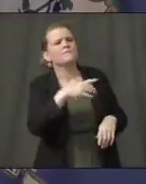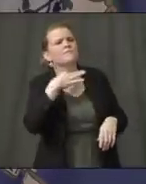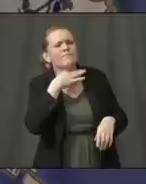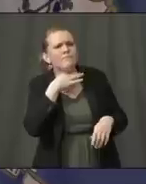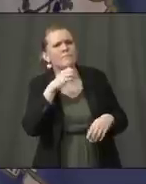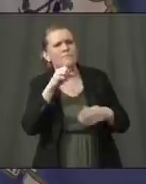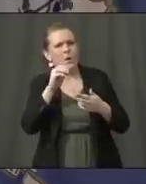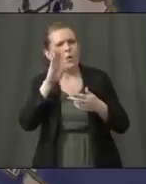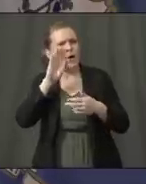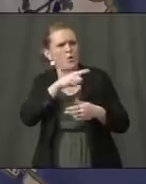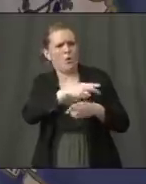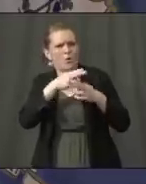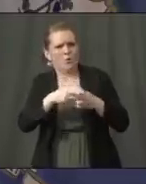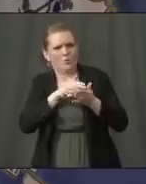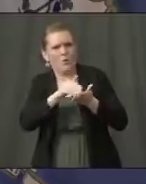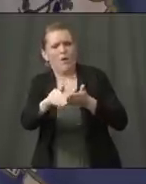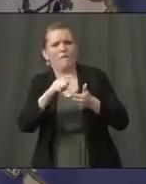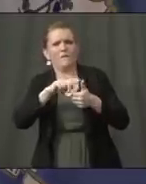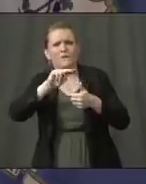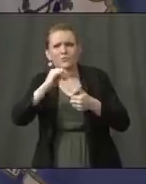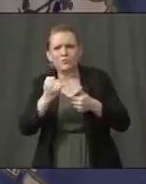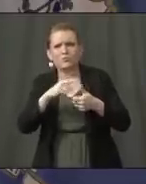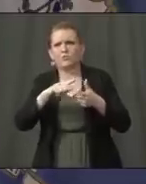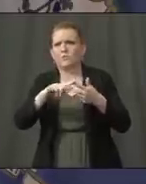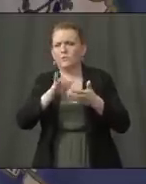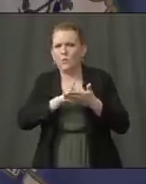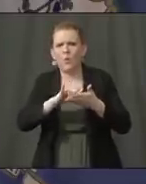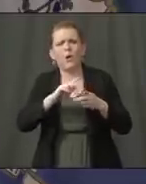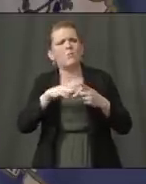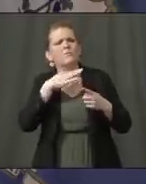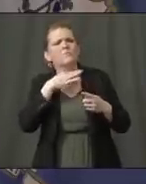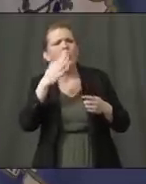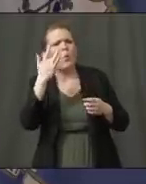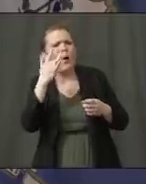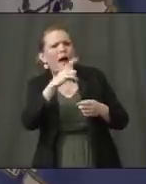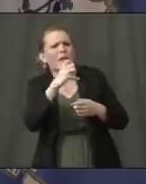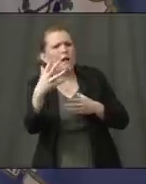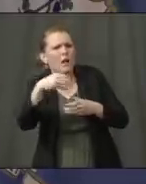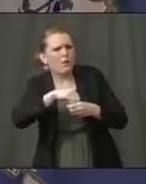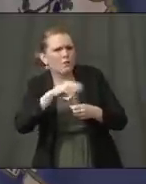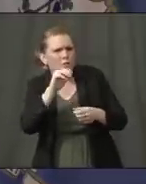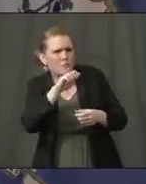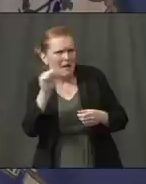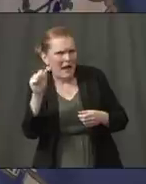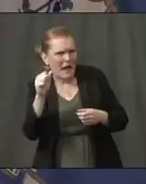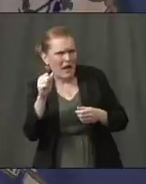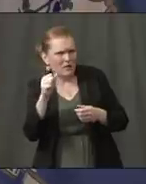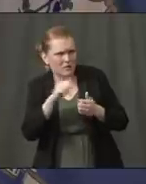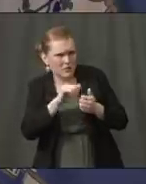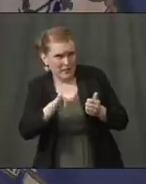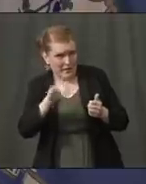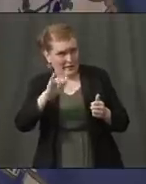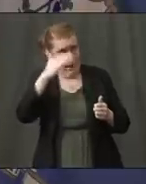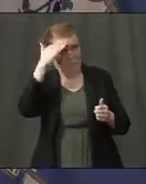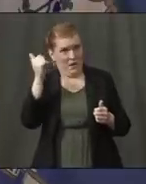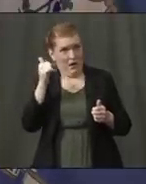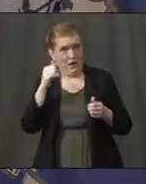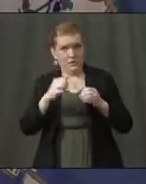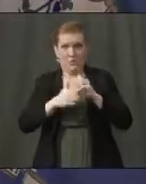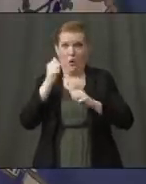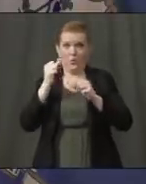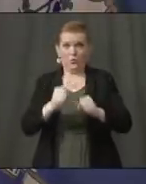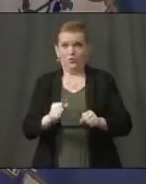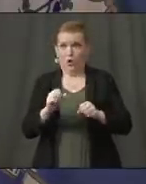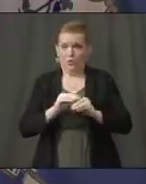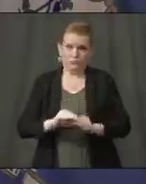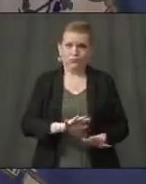as a concern since the highest amount of COVID-19 cases is in the southern part of our state? No, I very much wanted Charlie Baker to